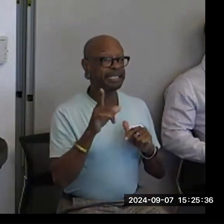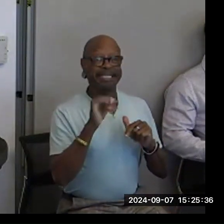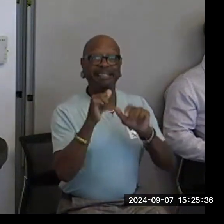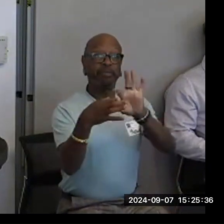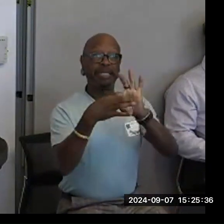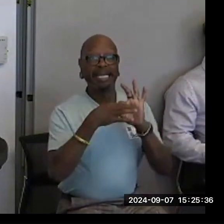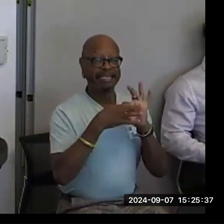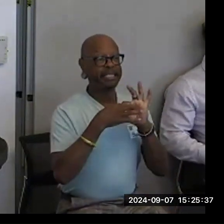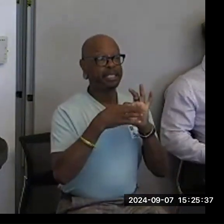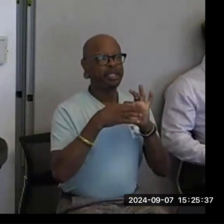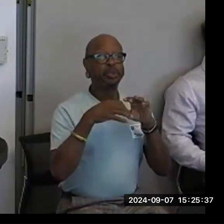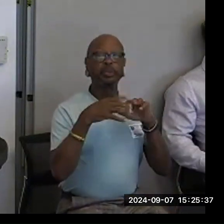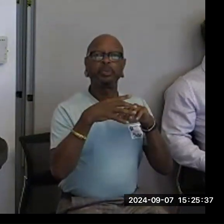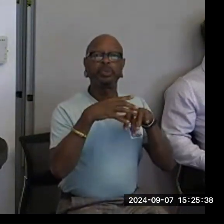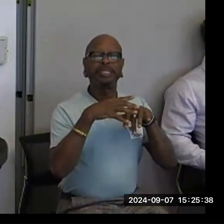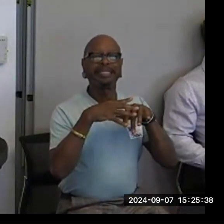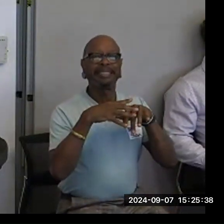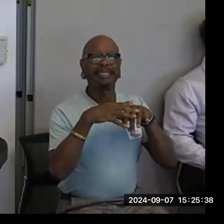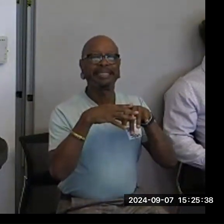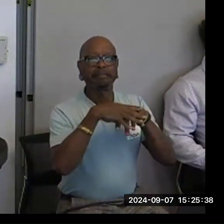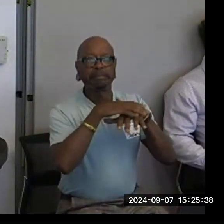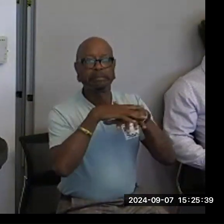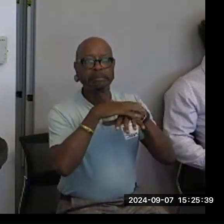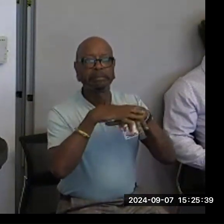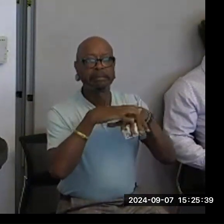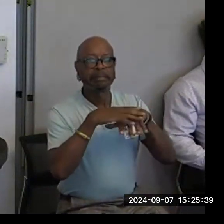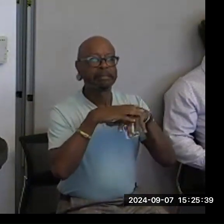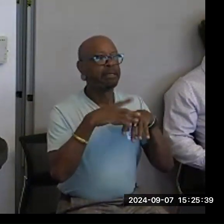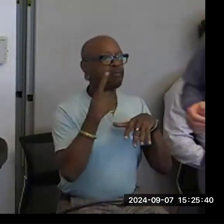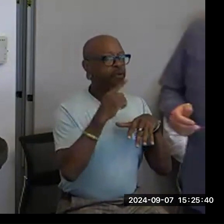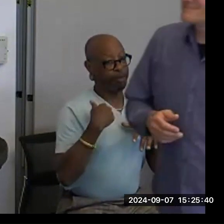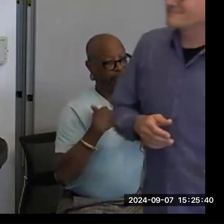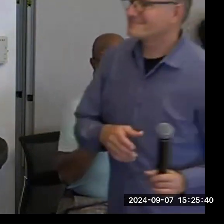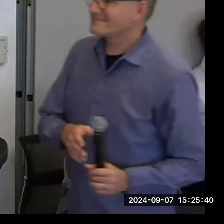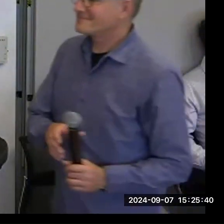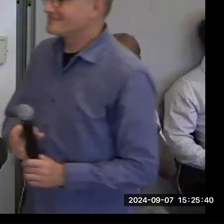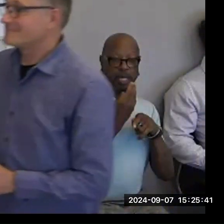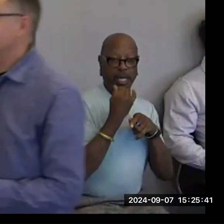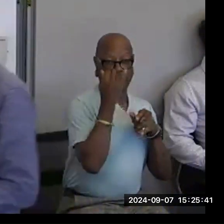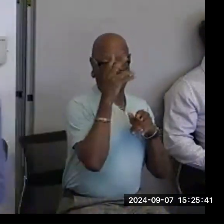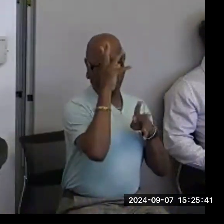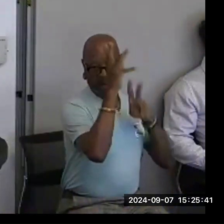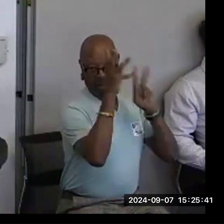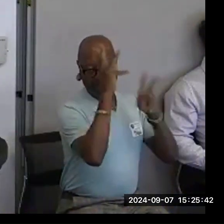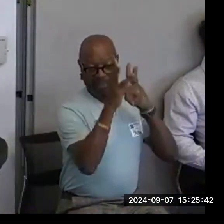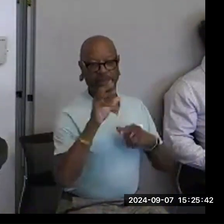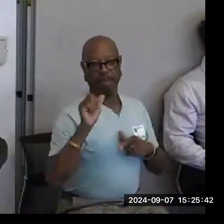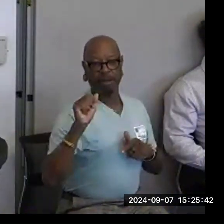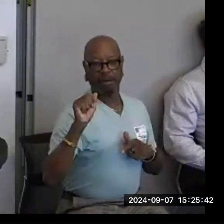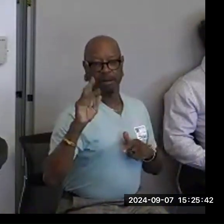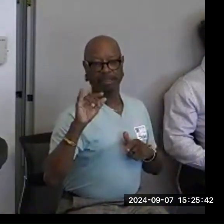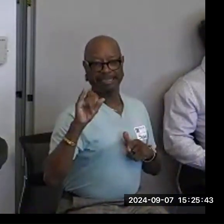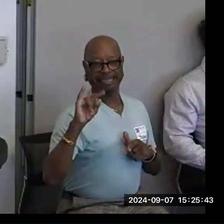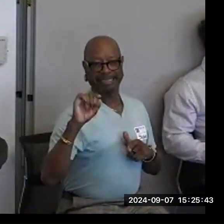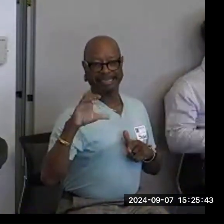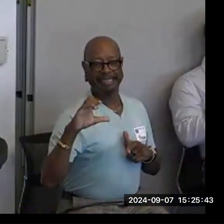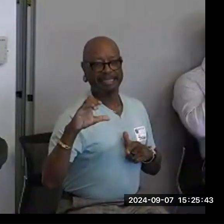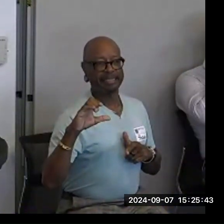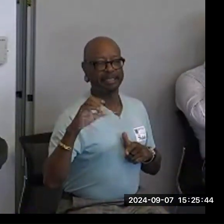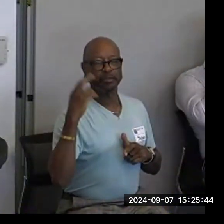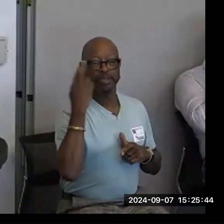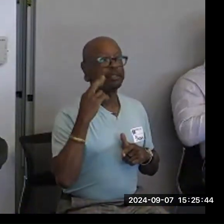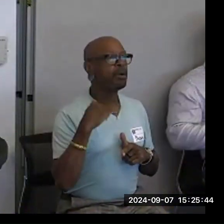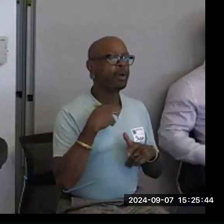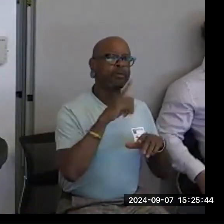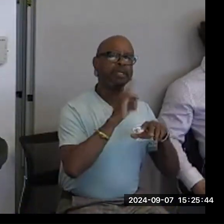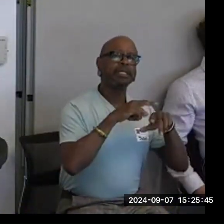for artistic reasons? So not really with TMAP. What the TMAP will do is based on street layouts, you